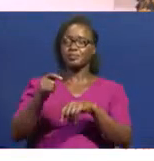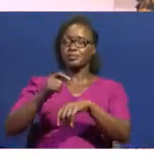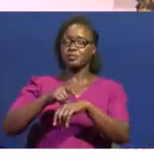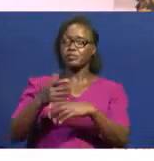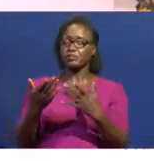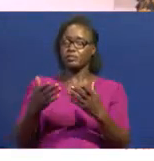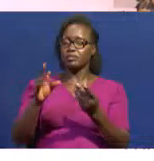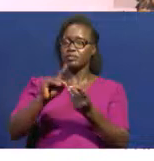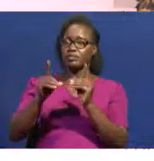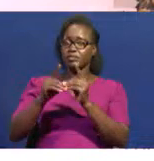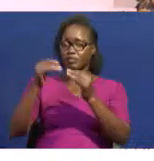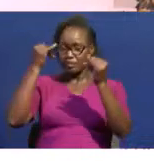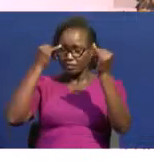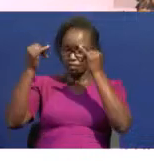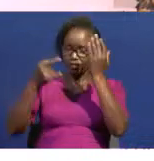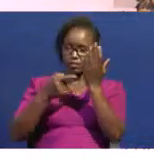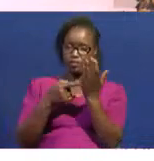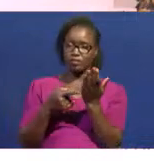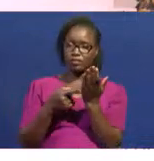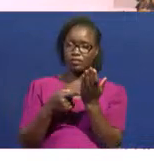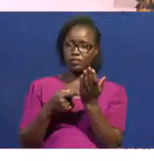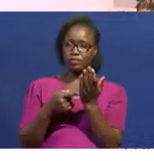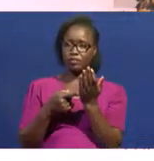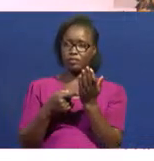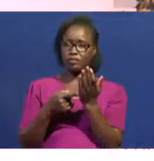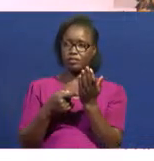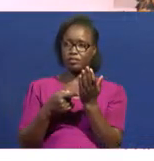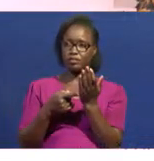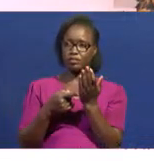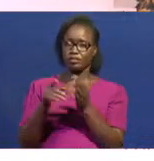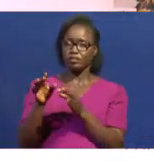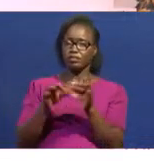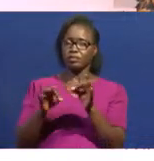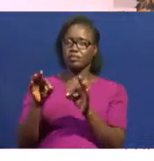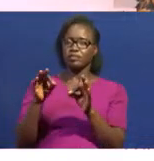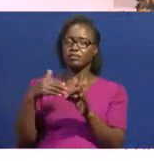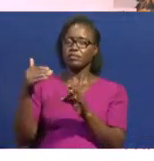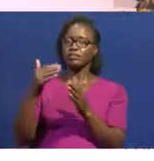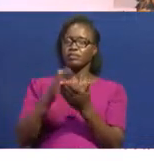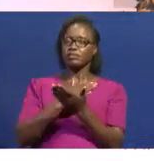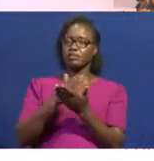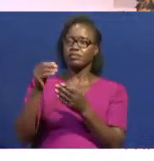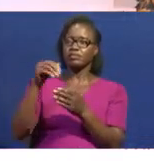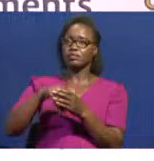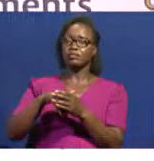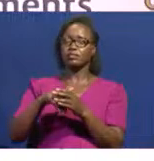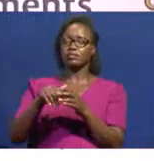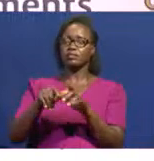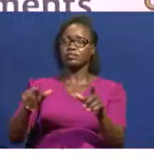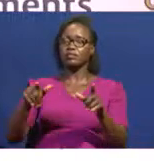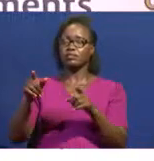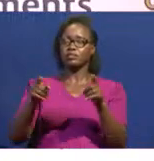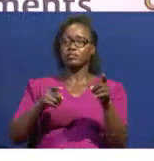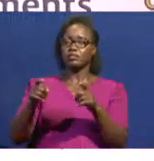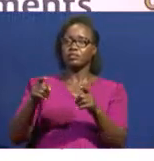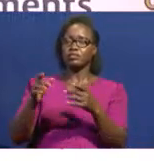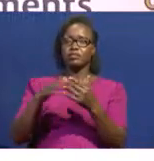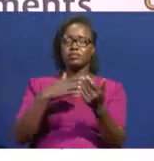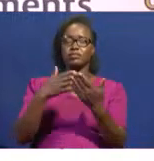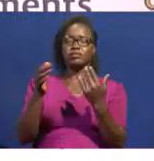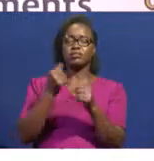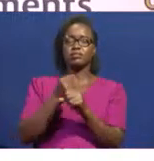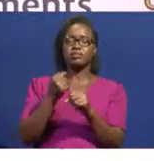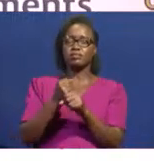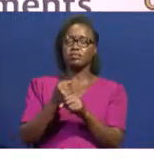where data, innovation, and technology are redefining every sector, including land governance. In this framework, the